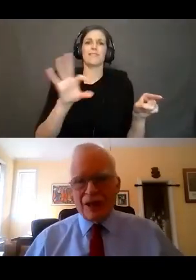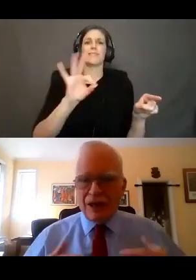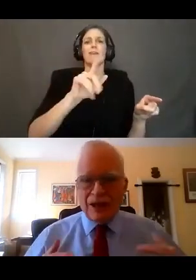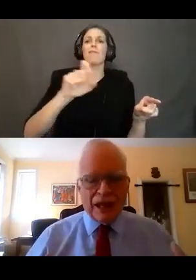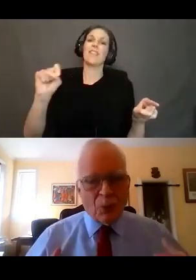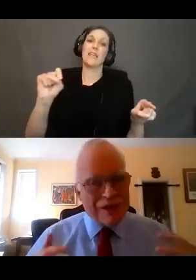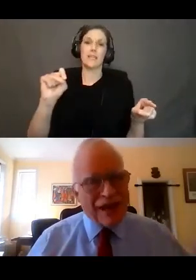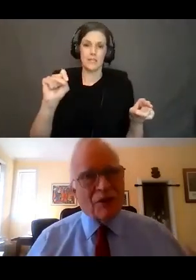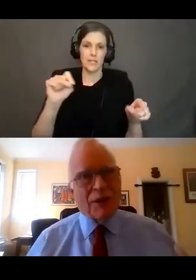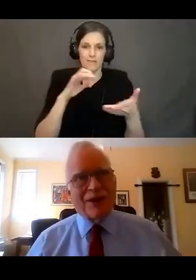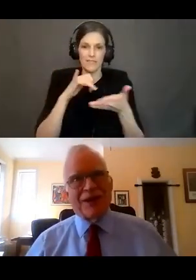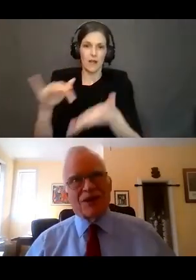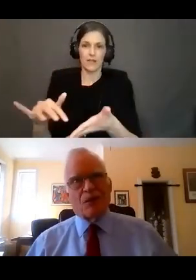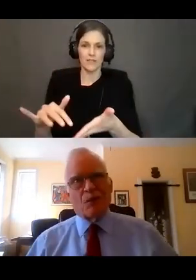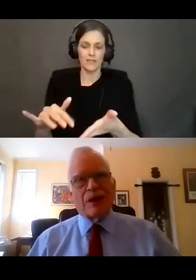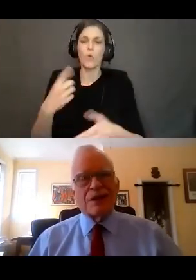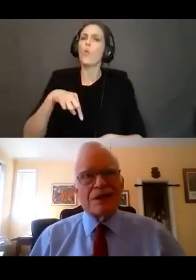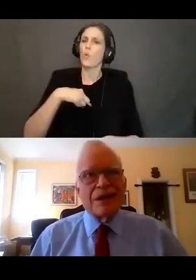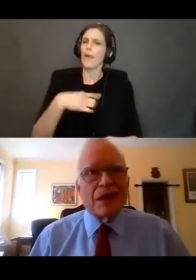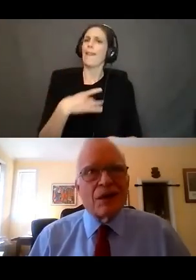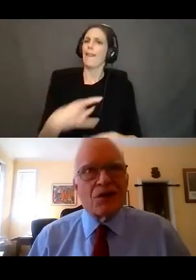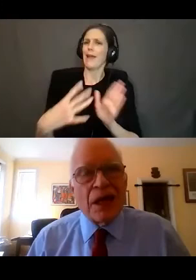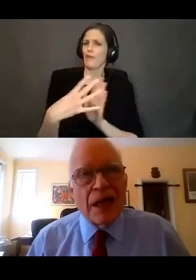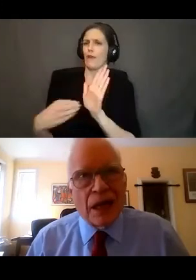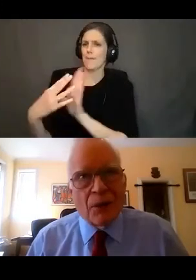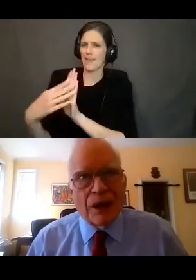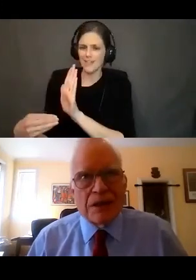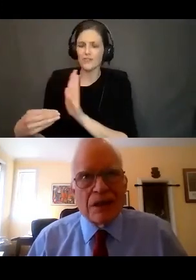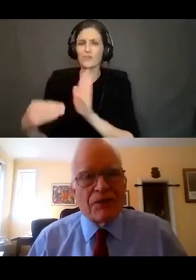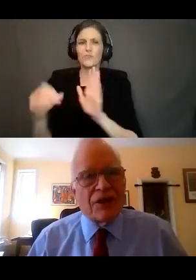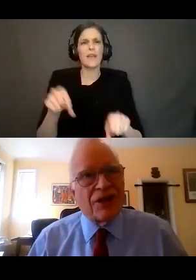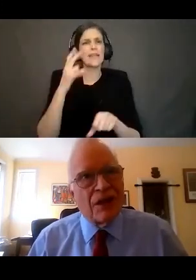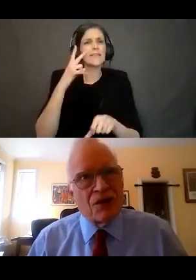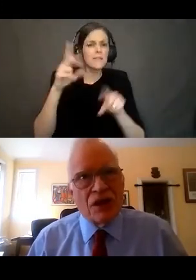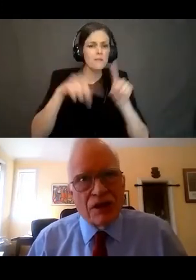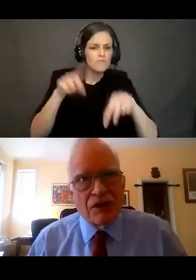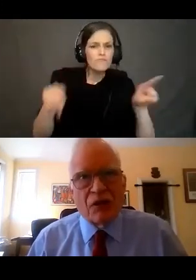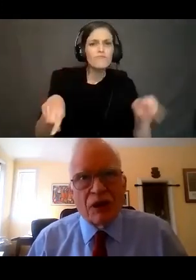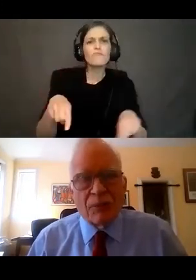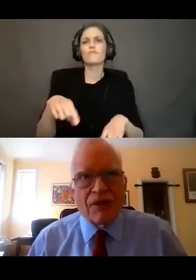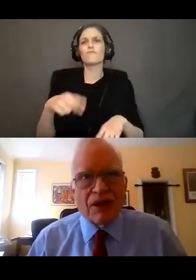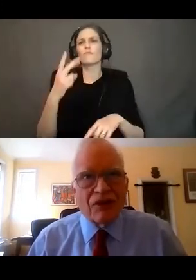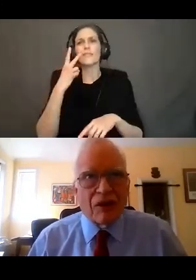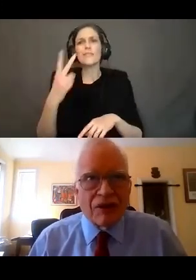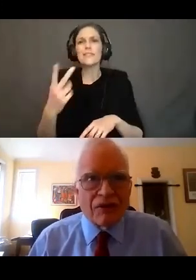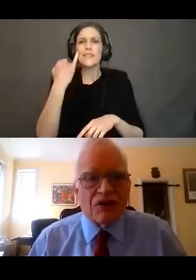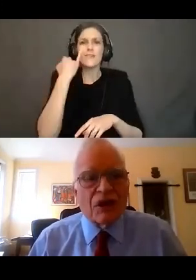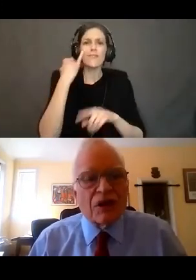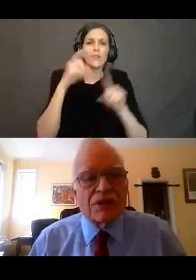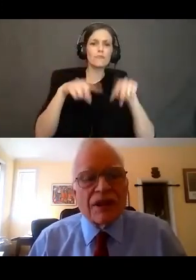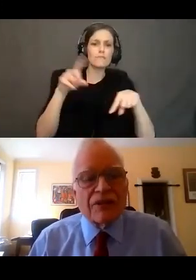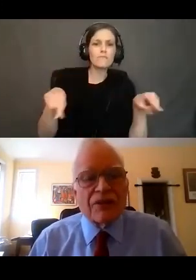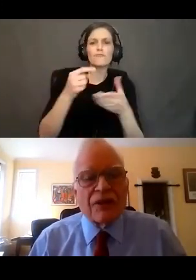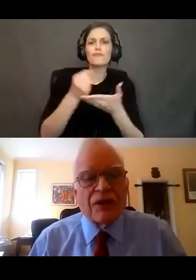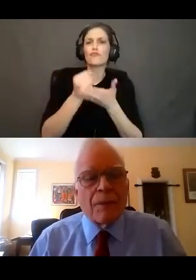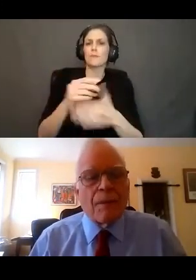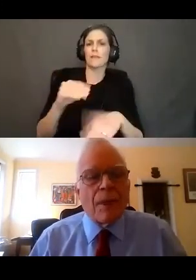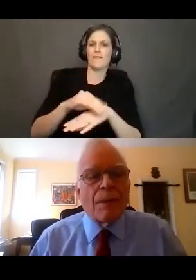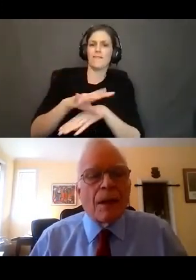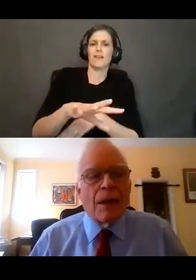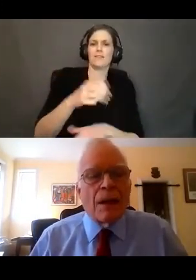studies, and we like replication. We can see heterogeneity. We can see if there's heterogeneous treatment effects under different